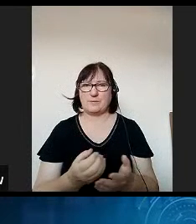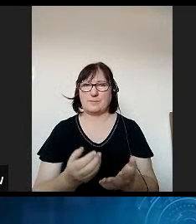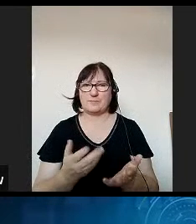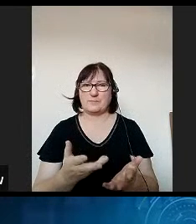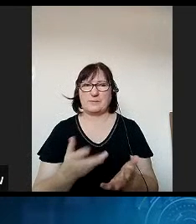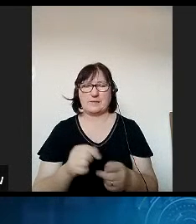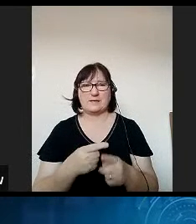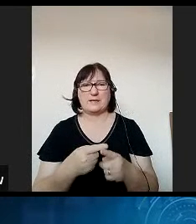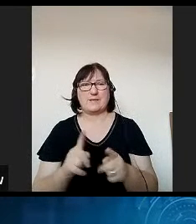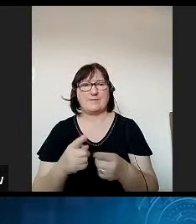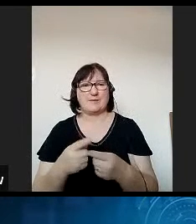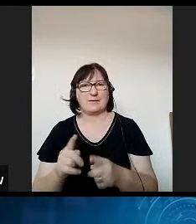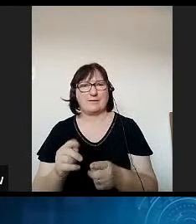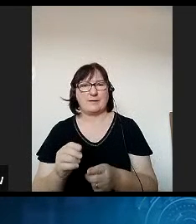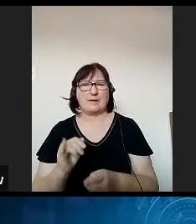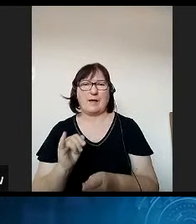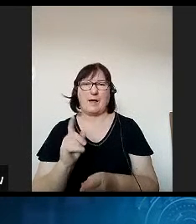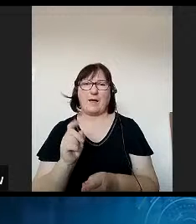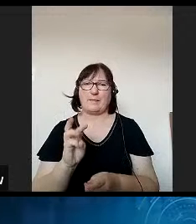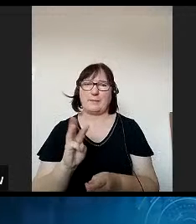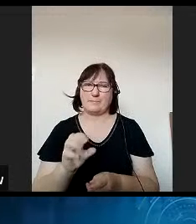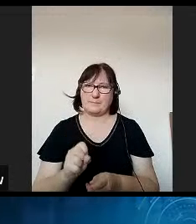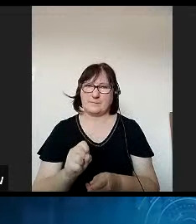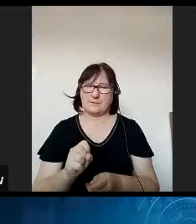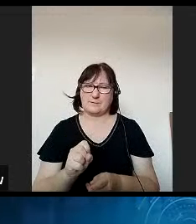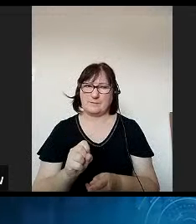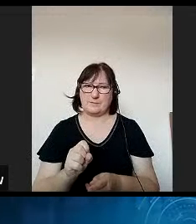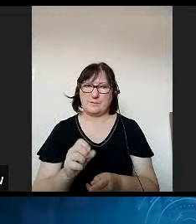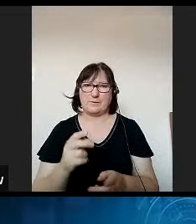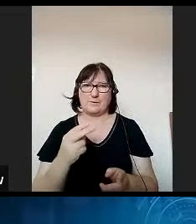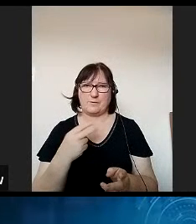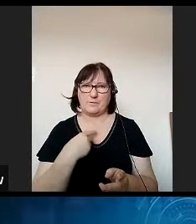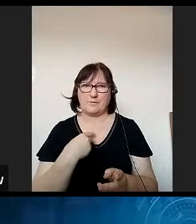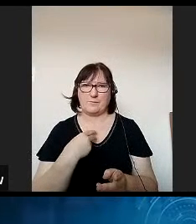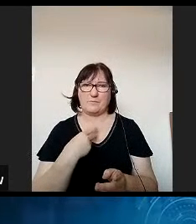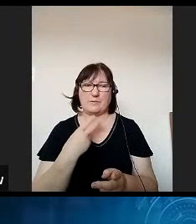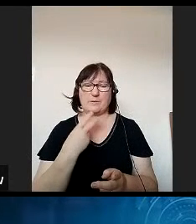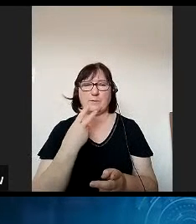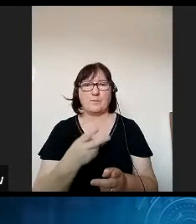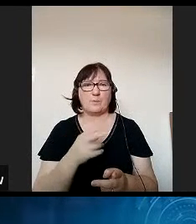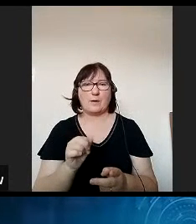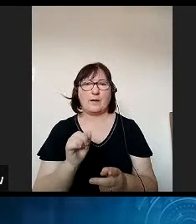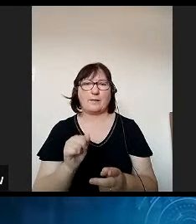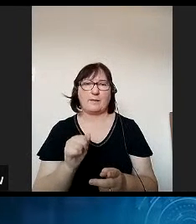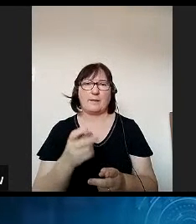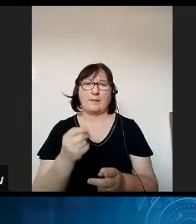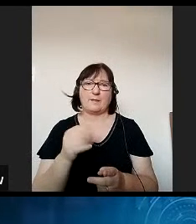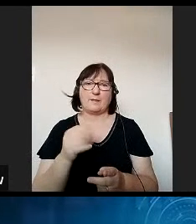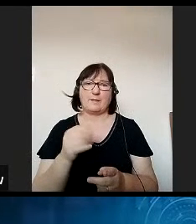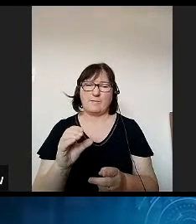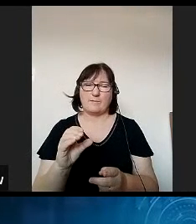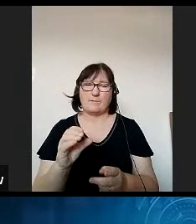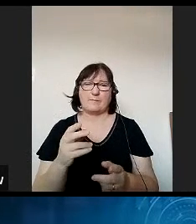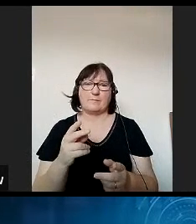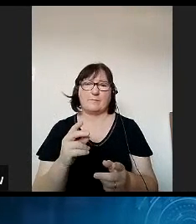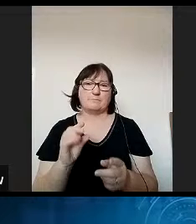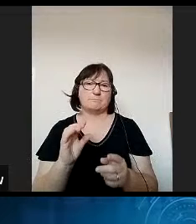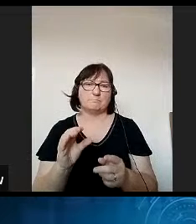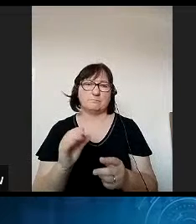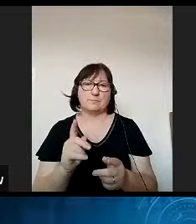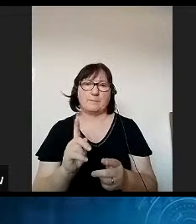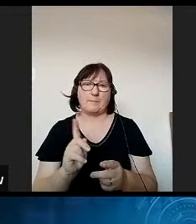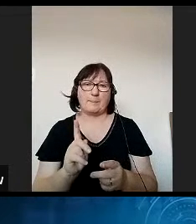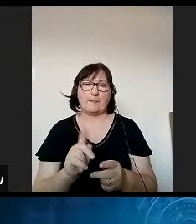items. So we determine the tariff heading or tariff code of each item, and the heading that